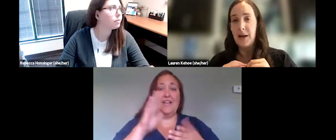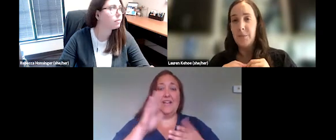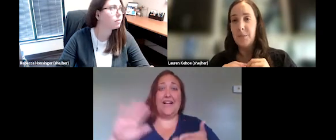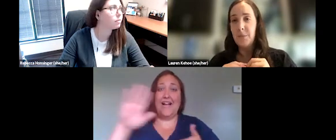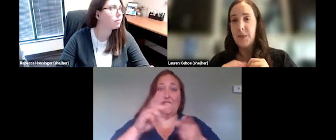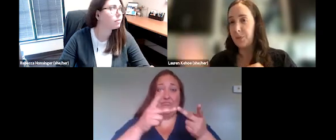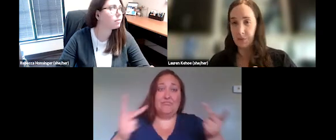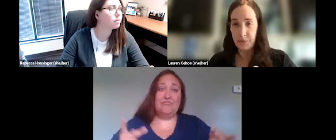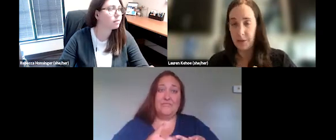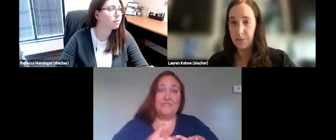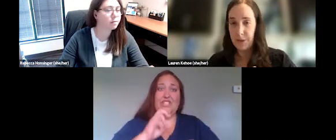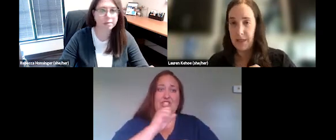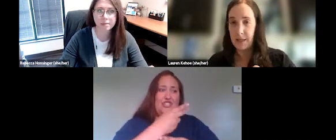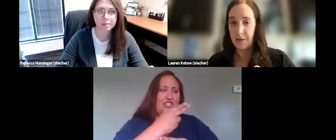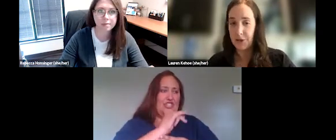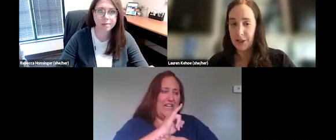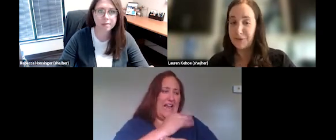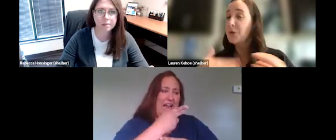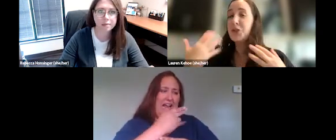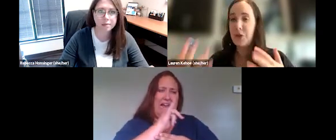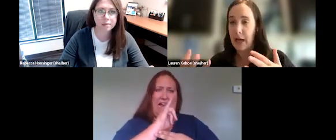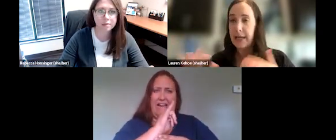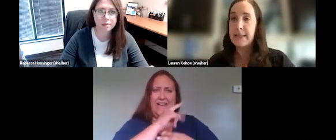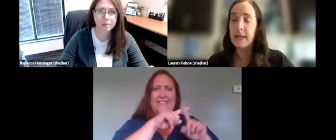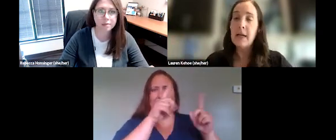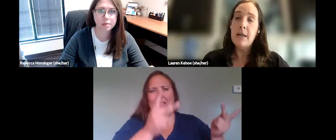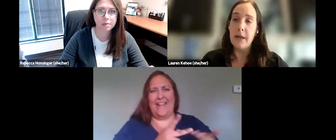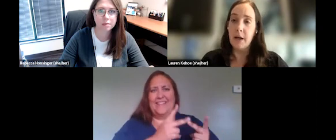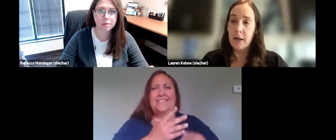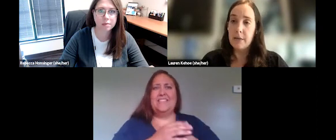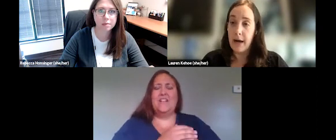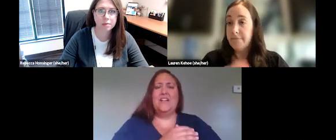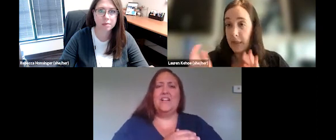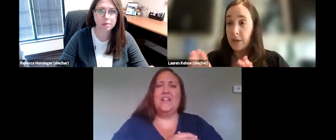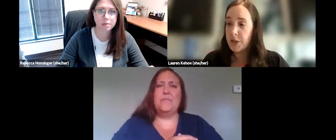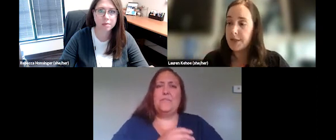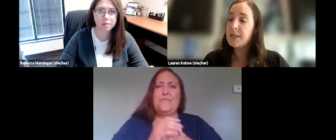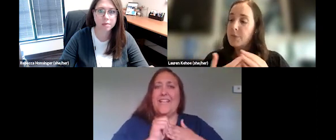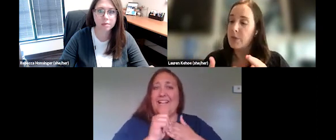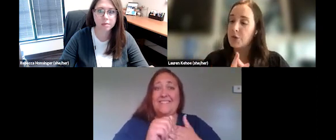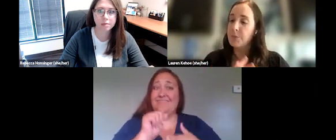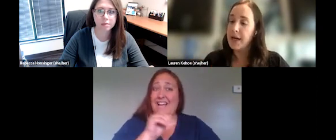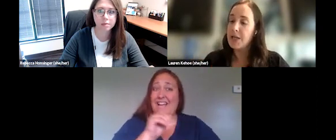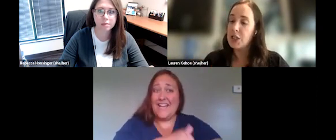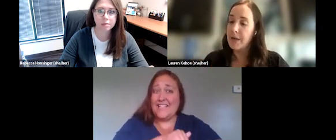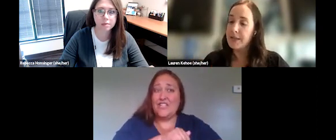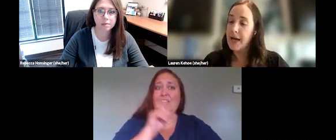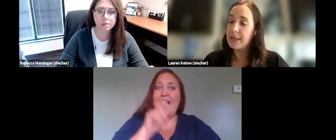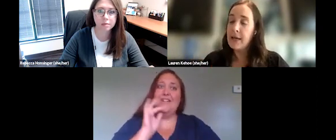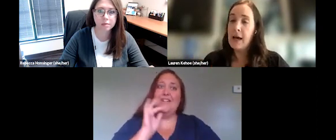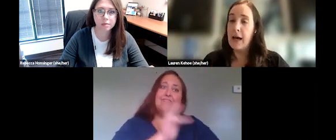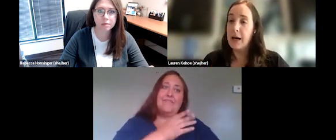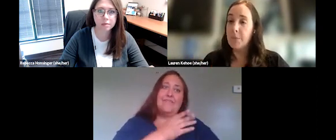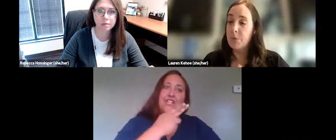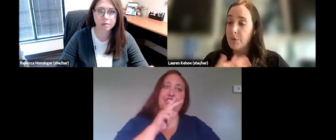of people kind of speaking alternative languages. We have guides that are not English in our system, so we had to apply HTML